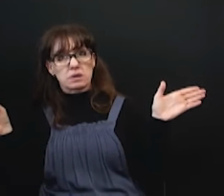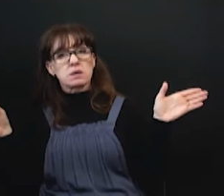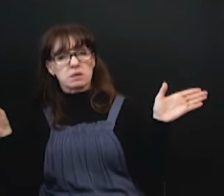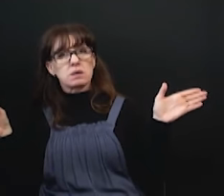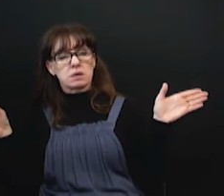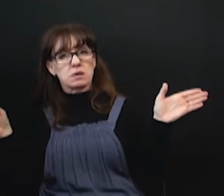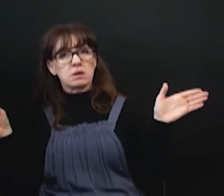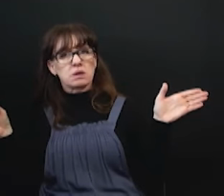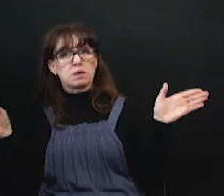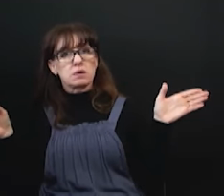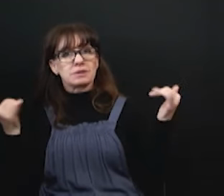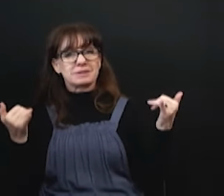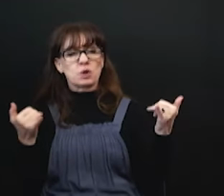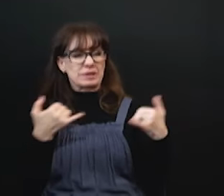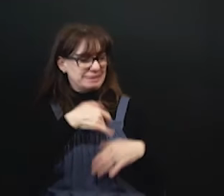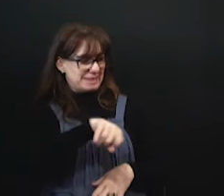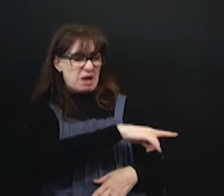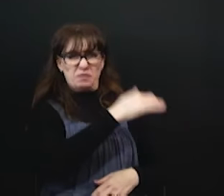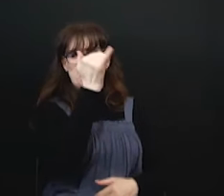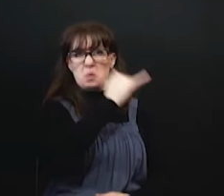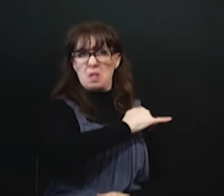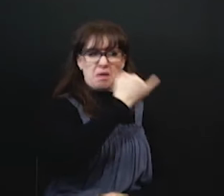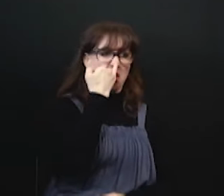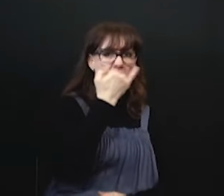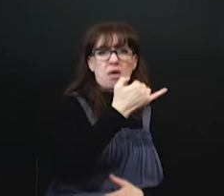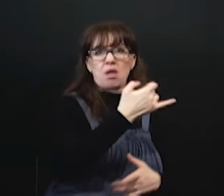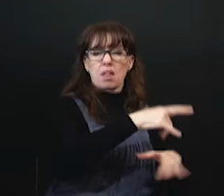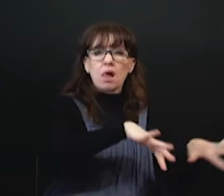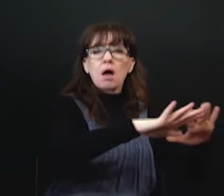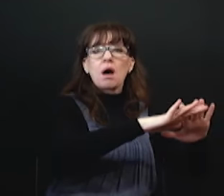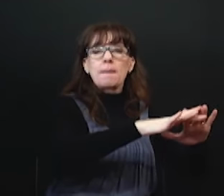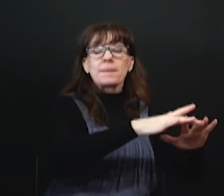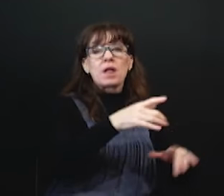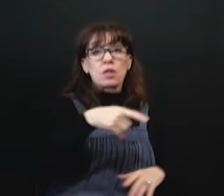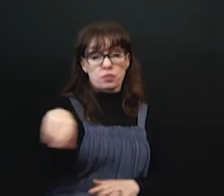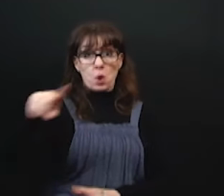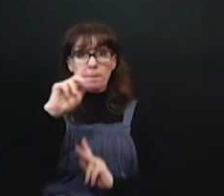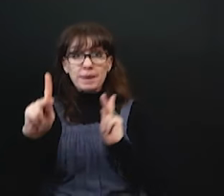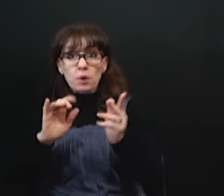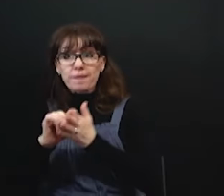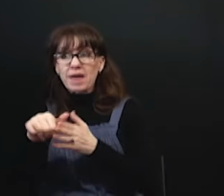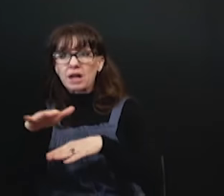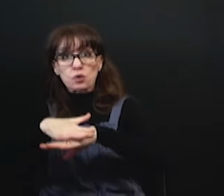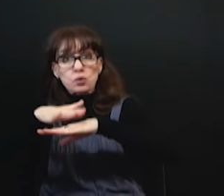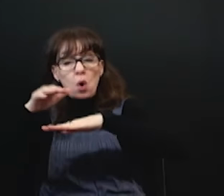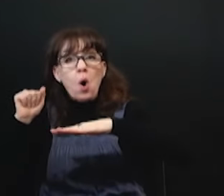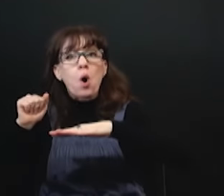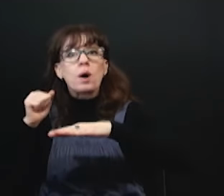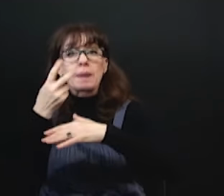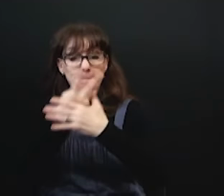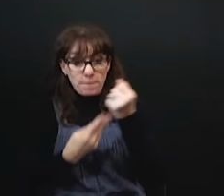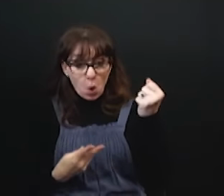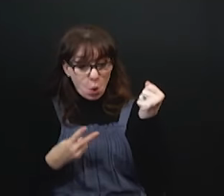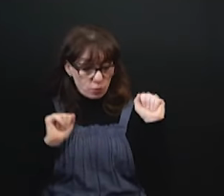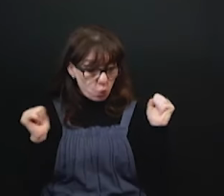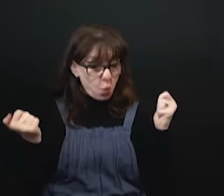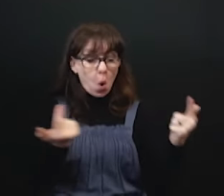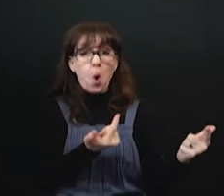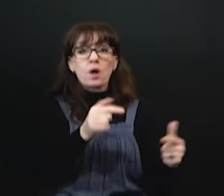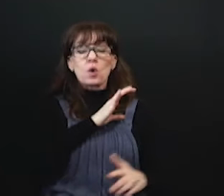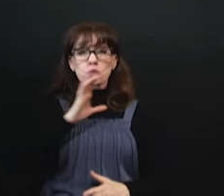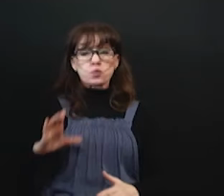a stumbling block to Jews and foolishness to Gentiles. But to those who are the called, both Jews and Greeks,